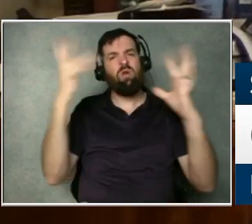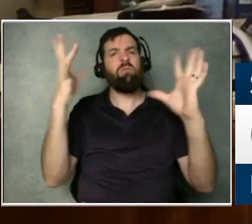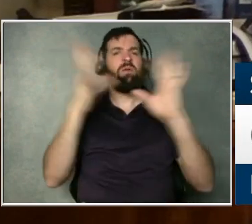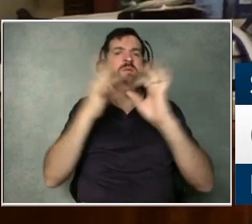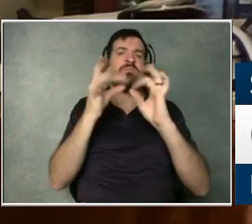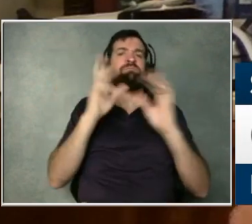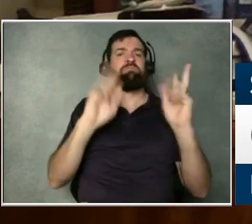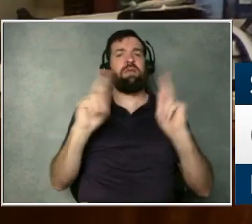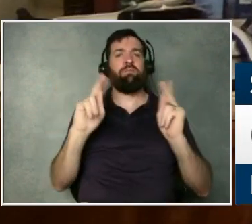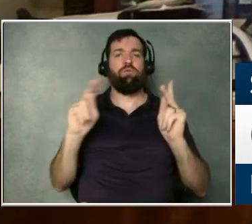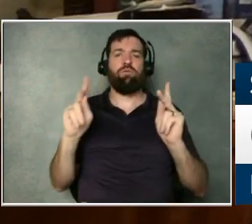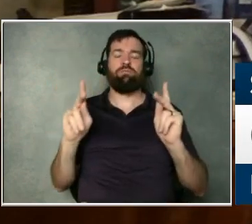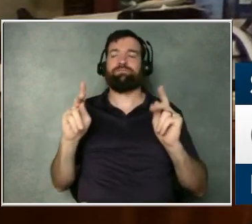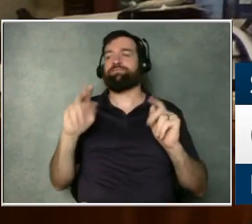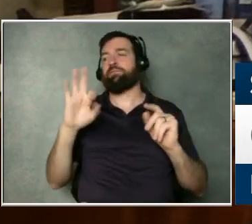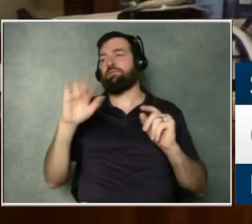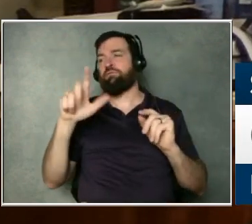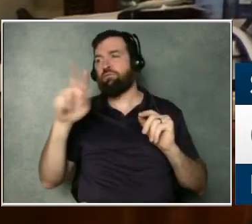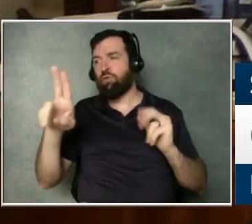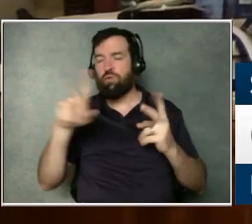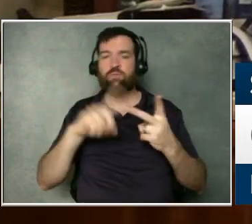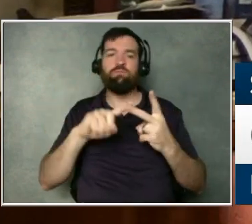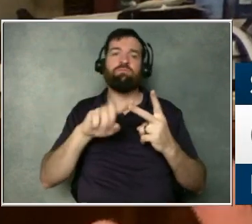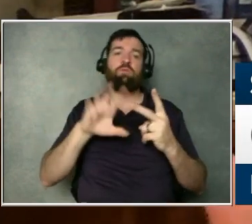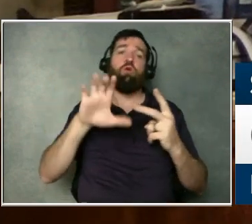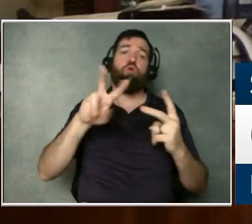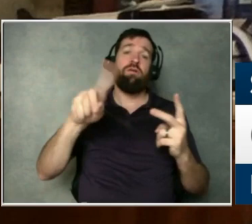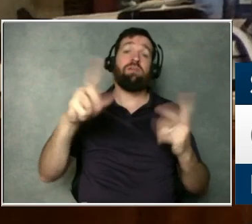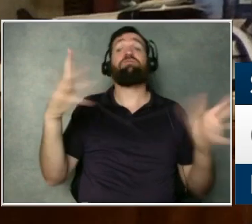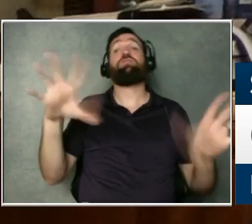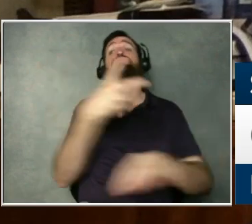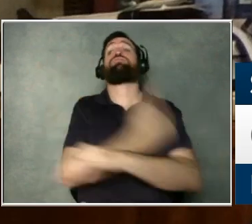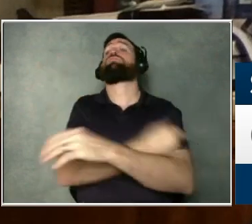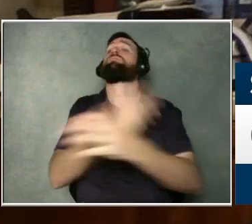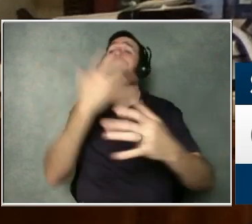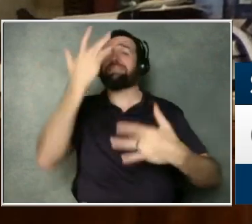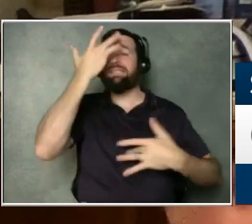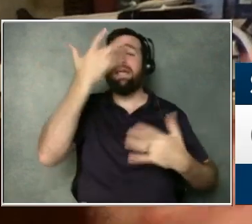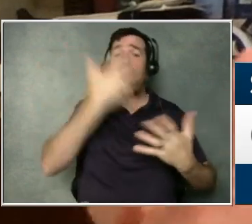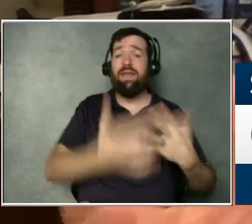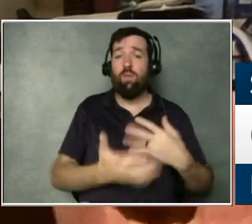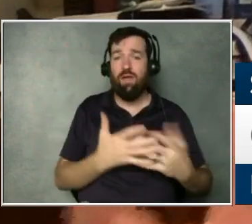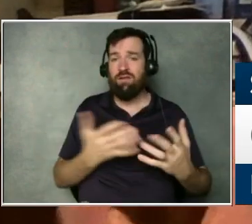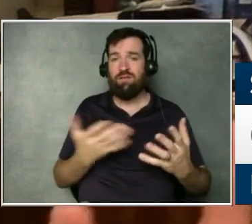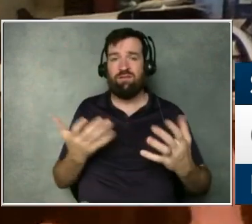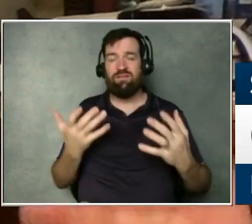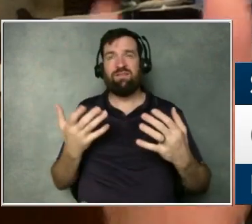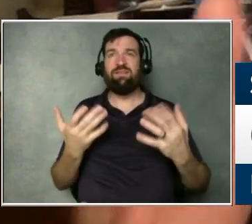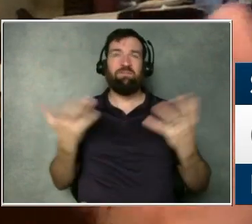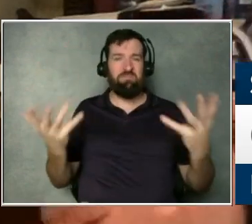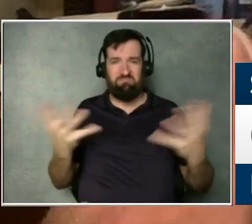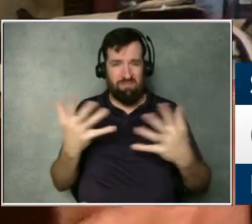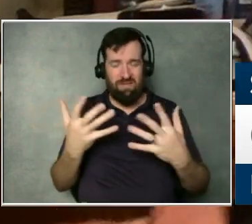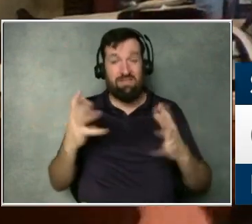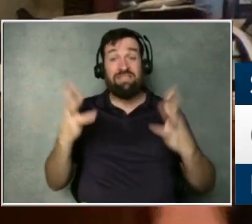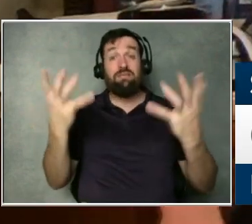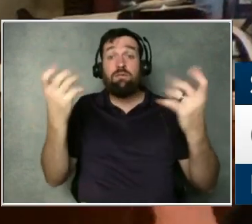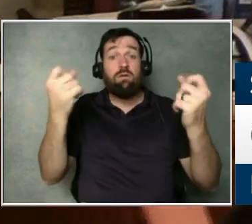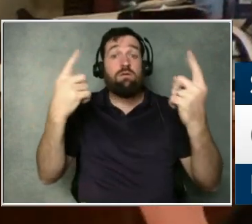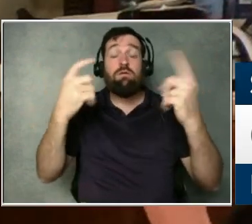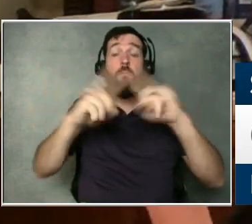say, whether it's flu or COVID, I got the vaccine and I got sick anyway. And you just want to kind of yell, but you didn't